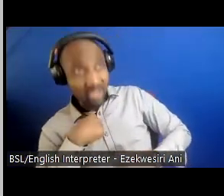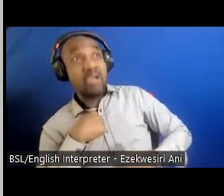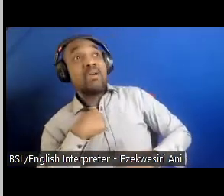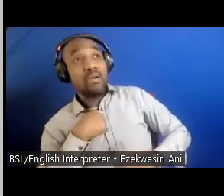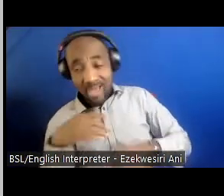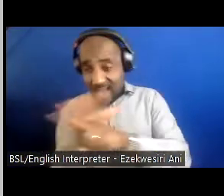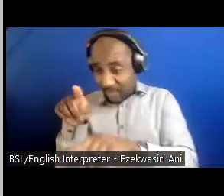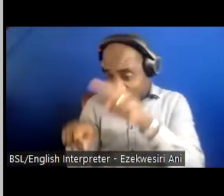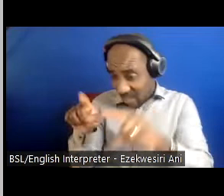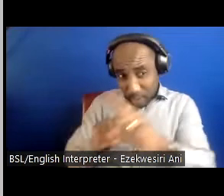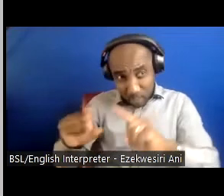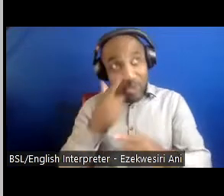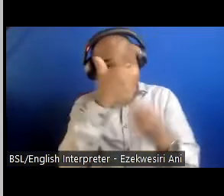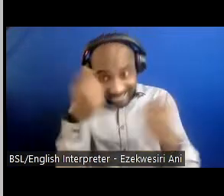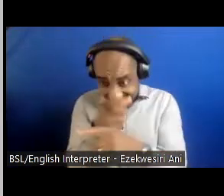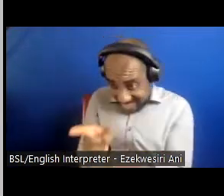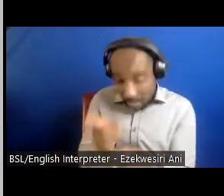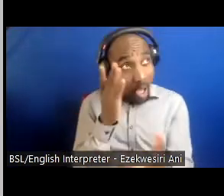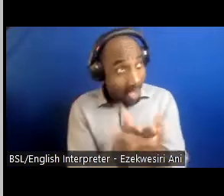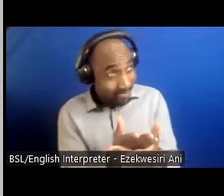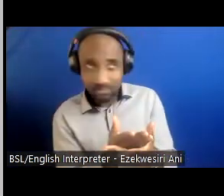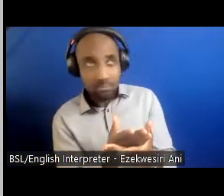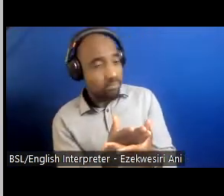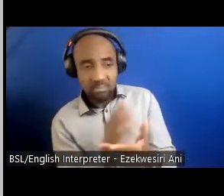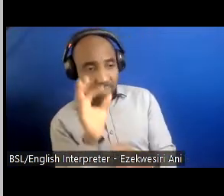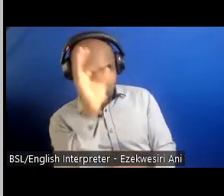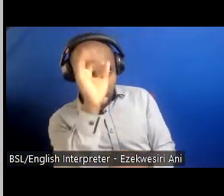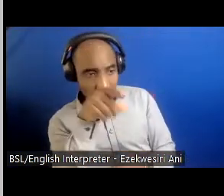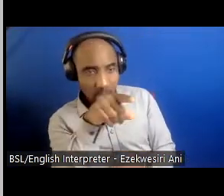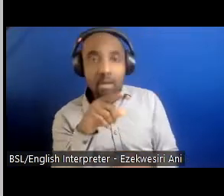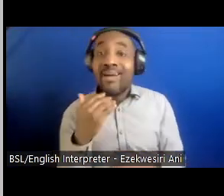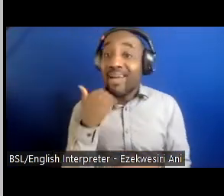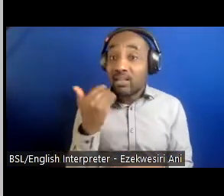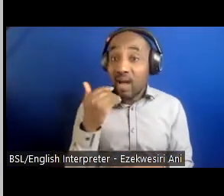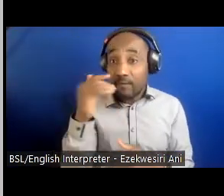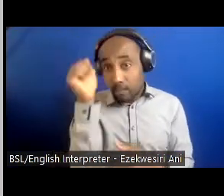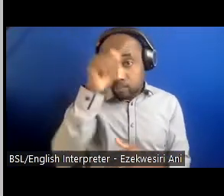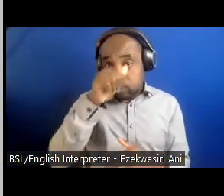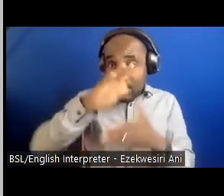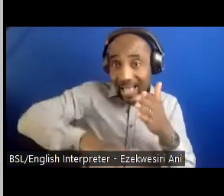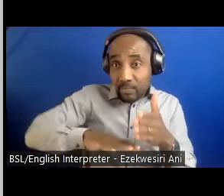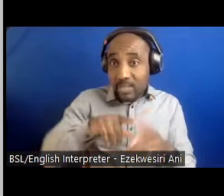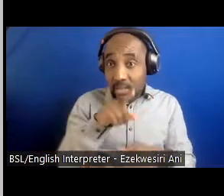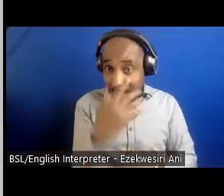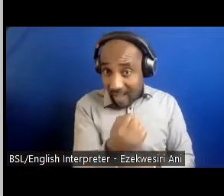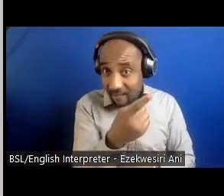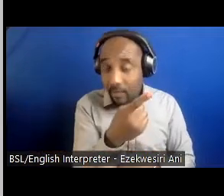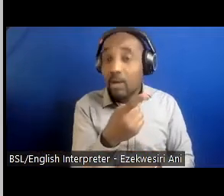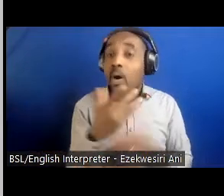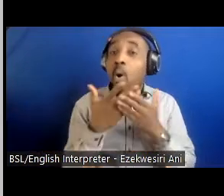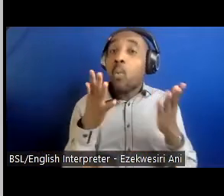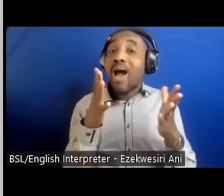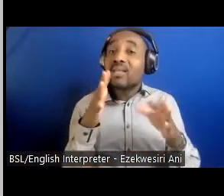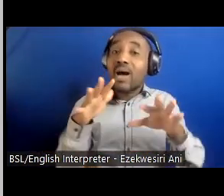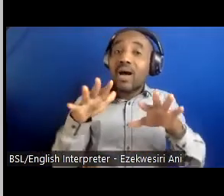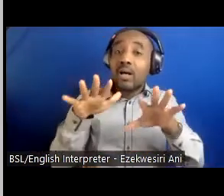ethnically diverse communities in sport, and where there's enough expertise or wider stakeholder relationships within